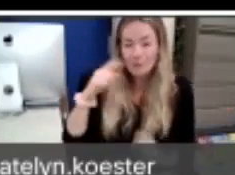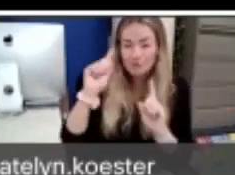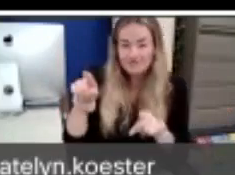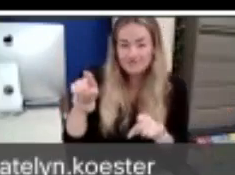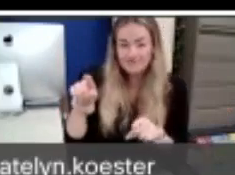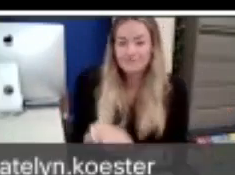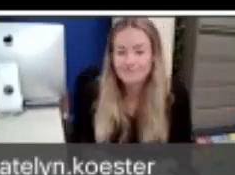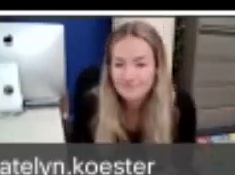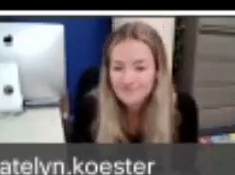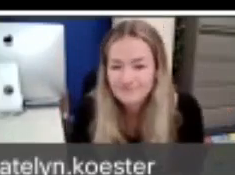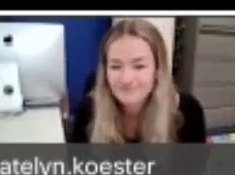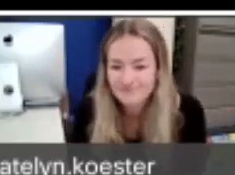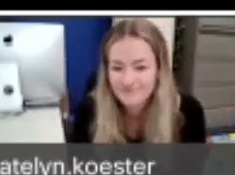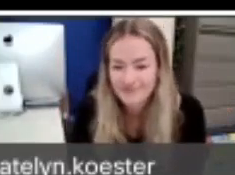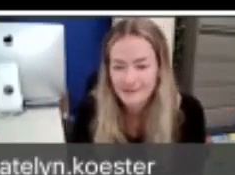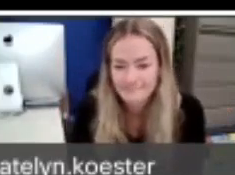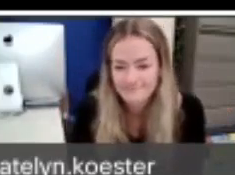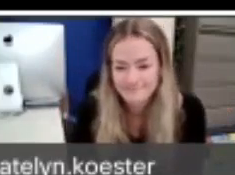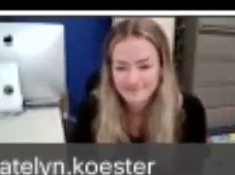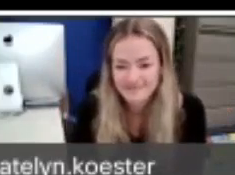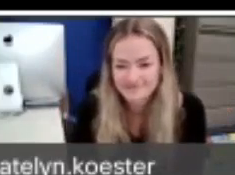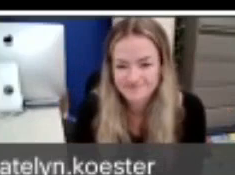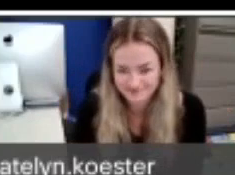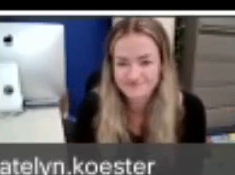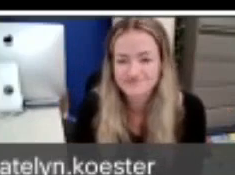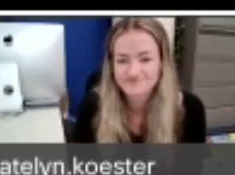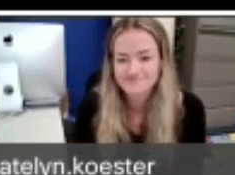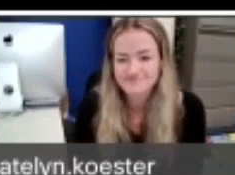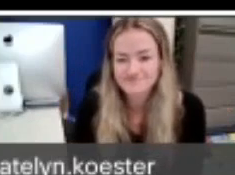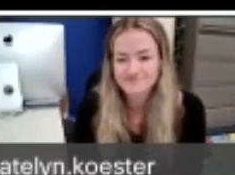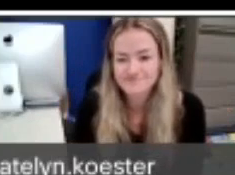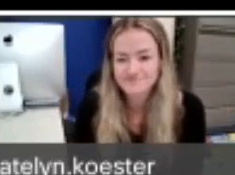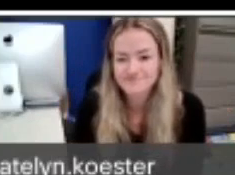movement is just alive in New York State?